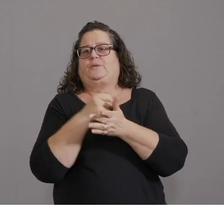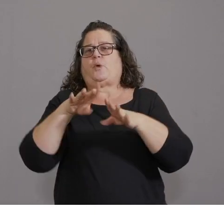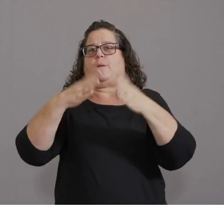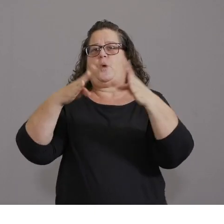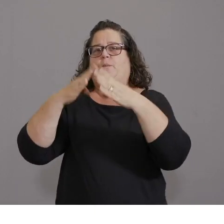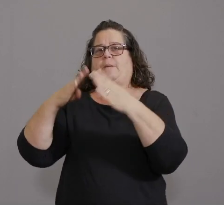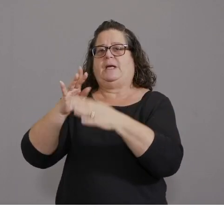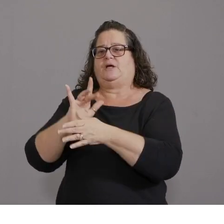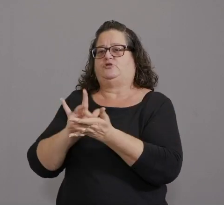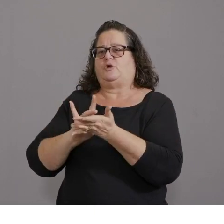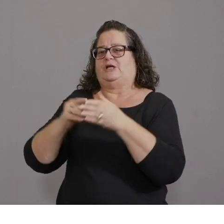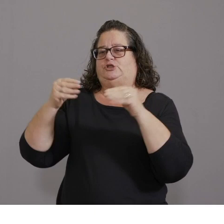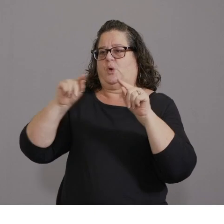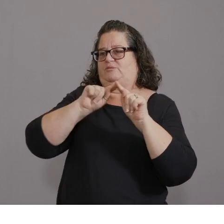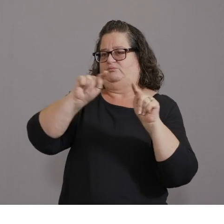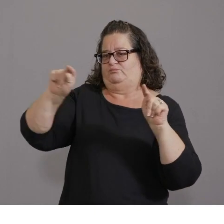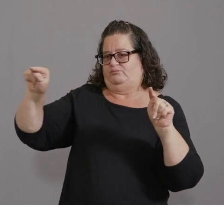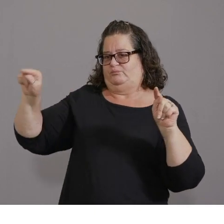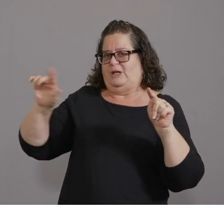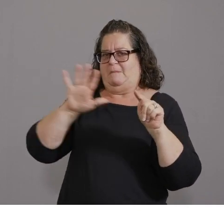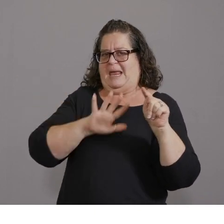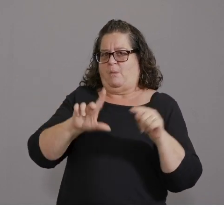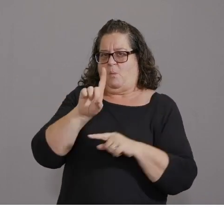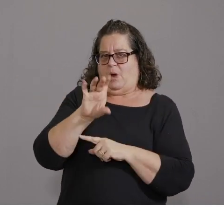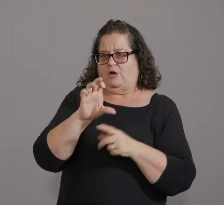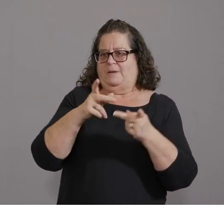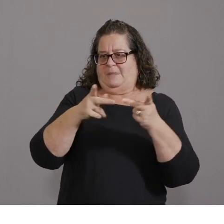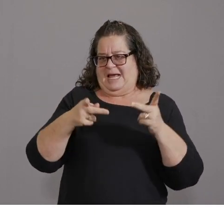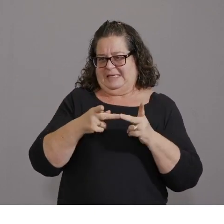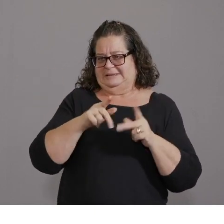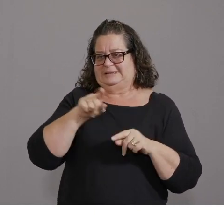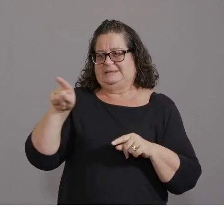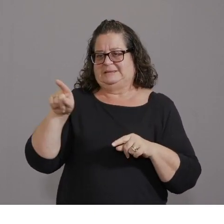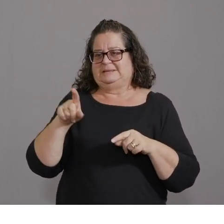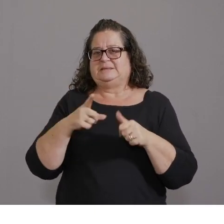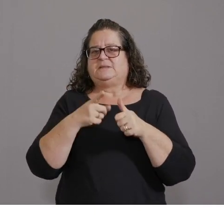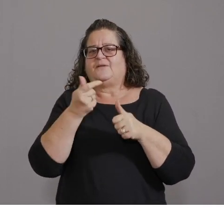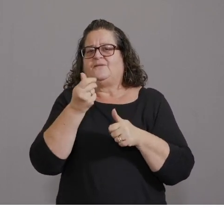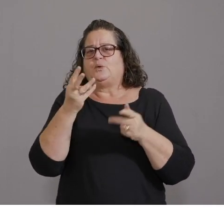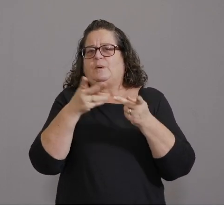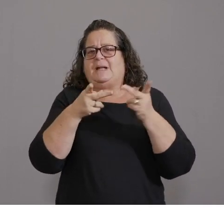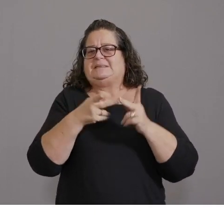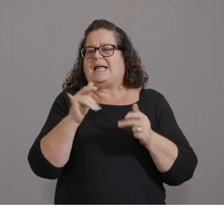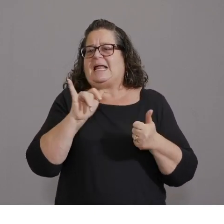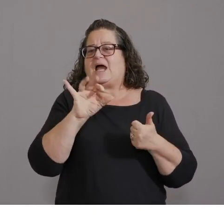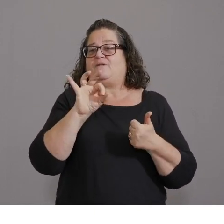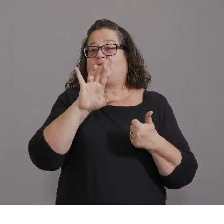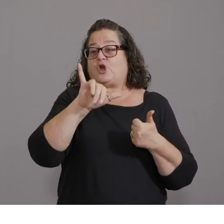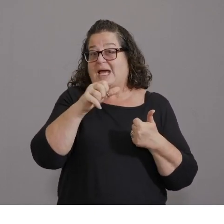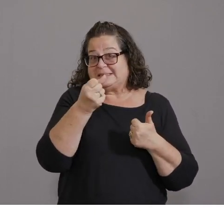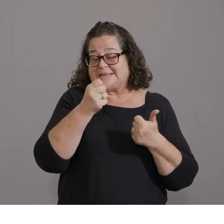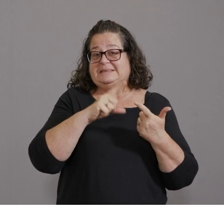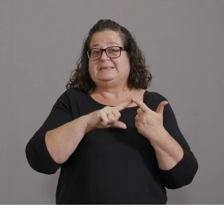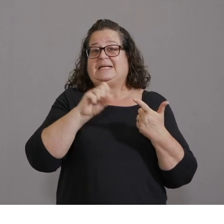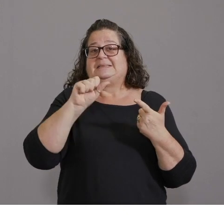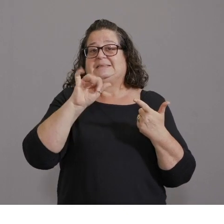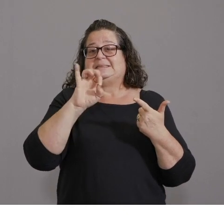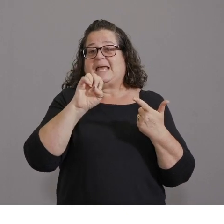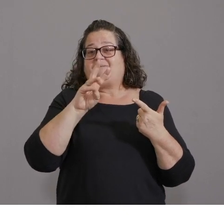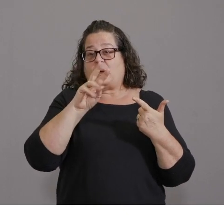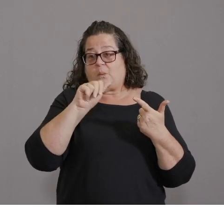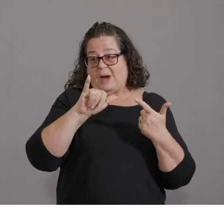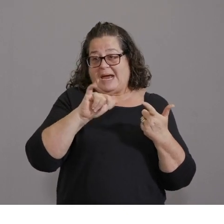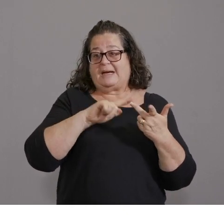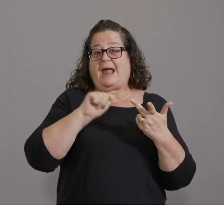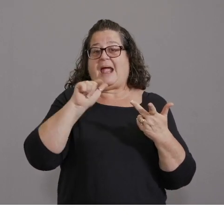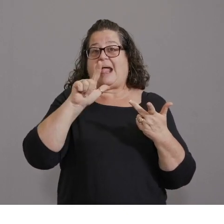board in Arizona are going to be Fry's, Safeway, and Albertsons. And so those will be included on our sites as we